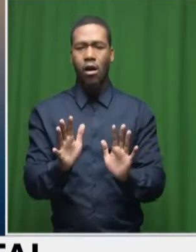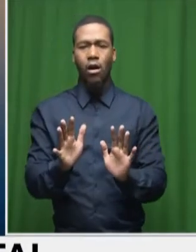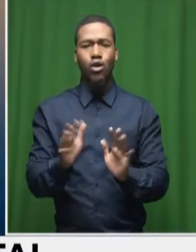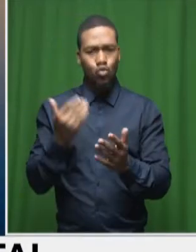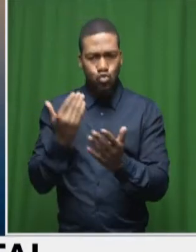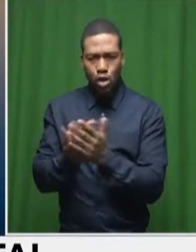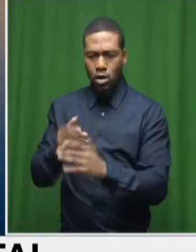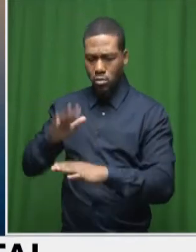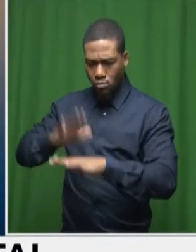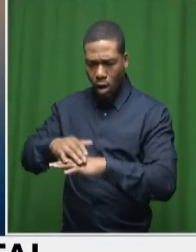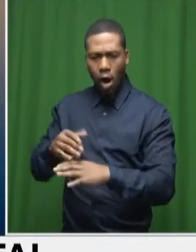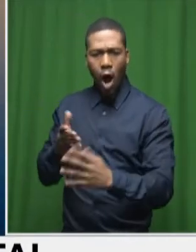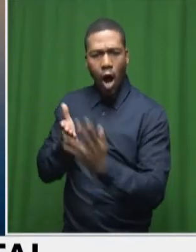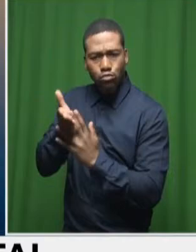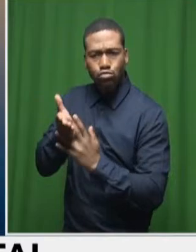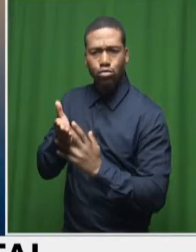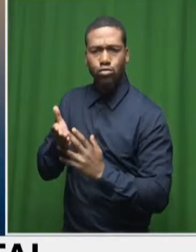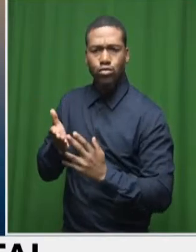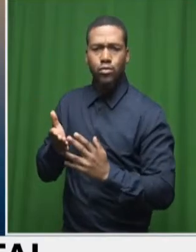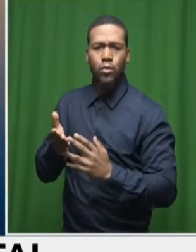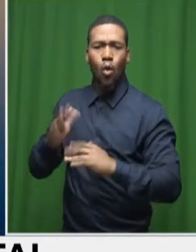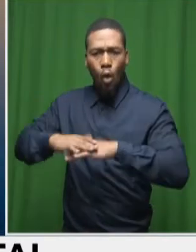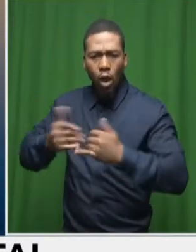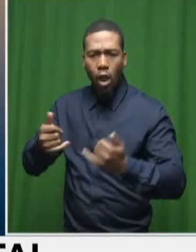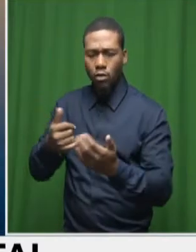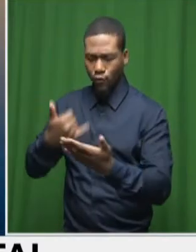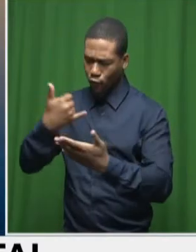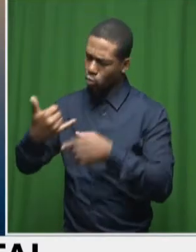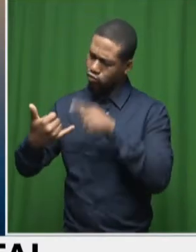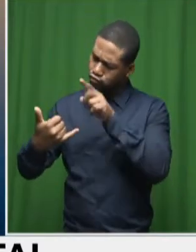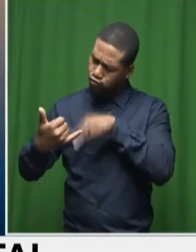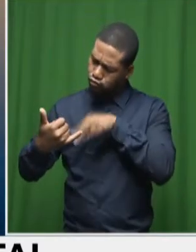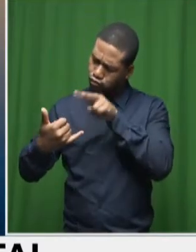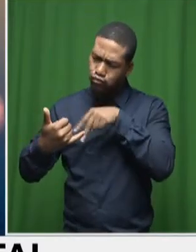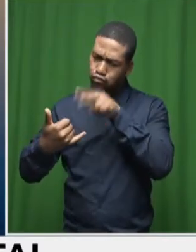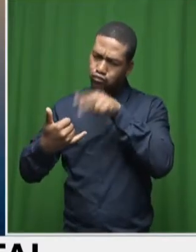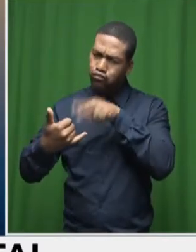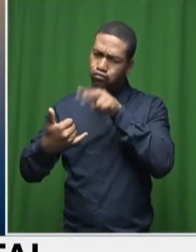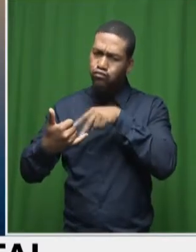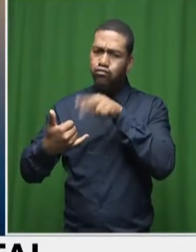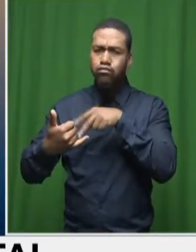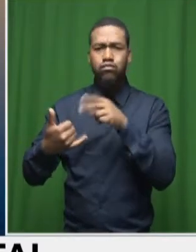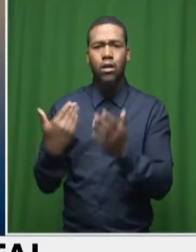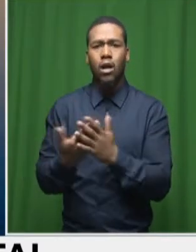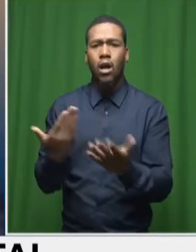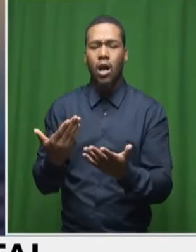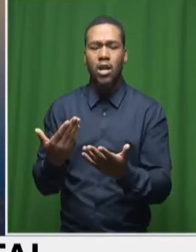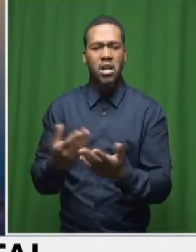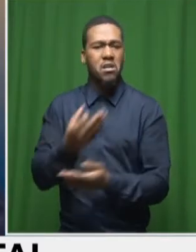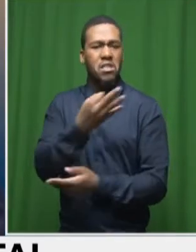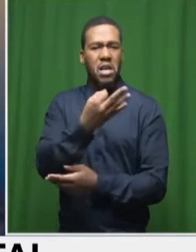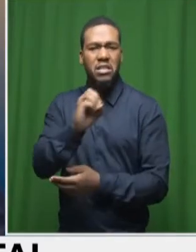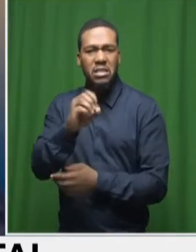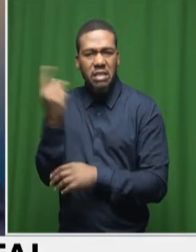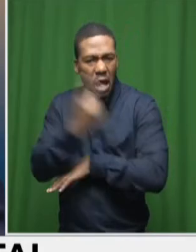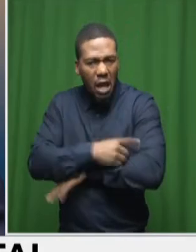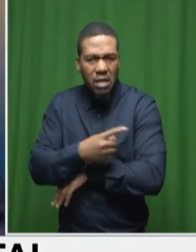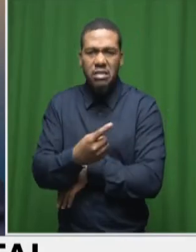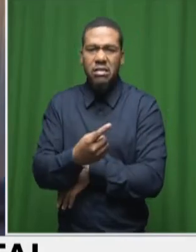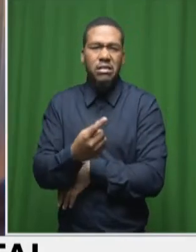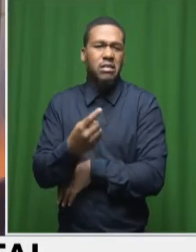your mobile phone, can access any book that you need and check out the book for 30 days, for 6 months, or whatever period you actually need it